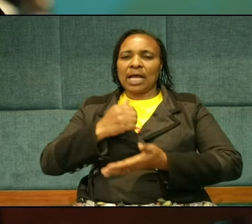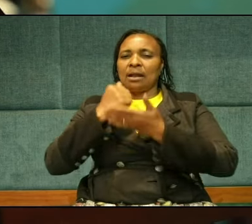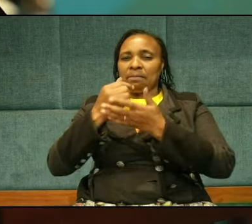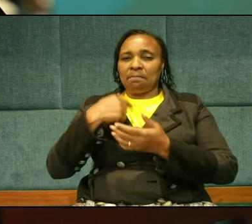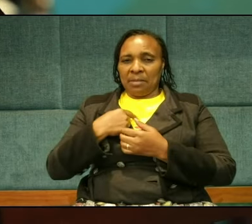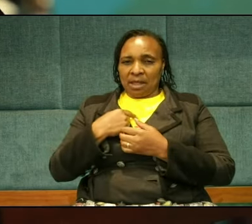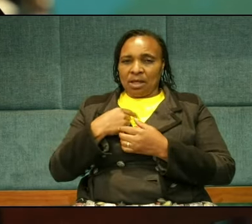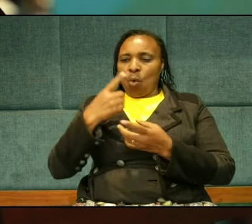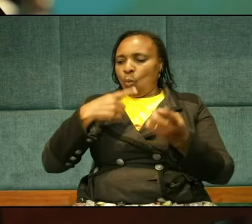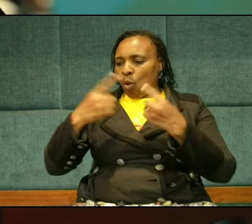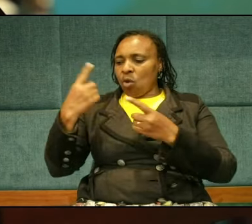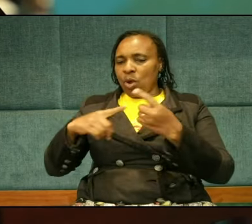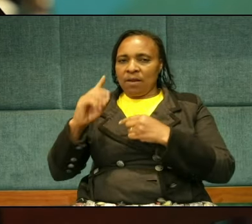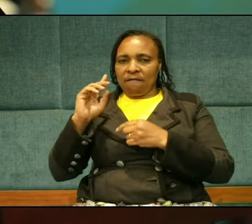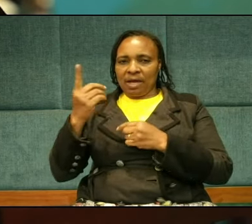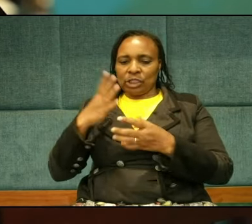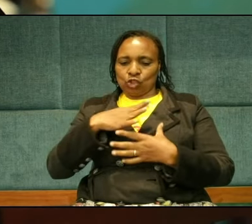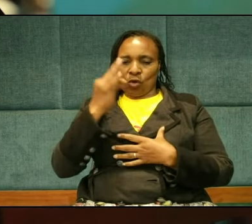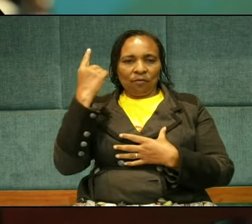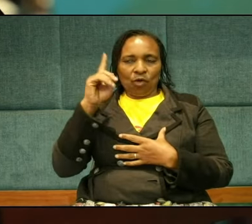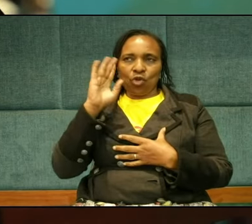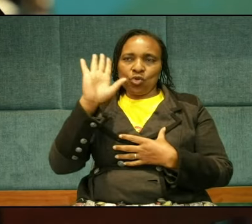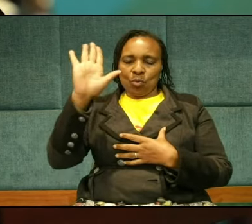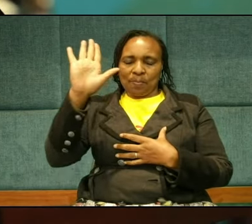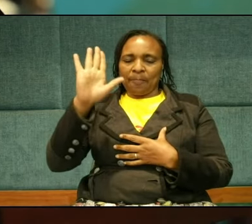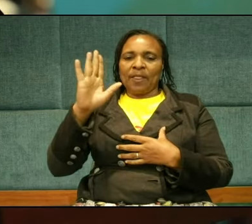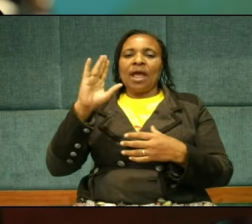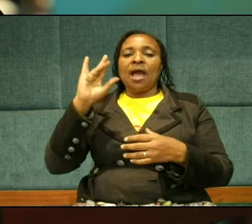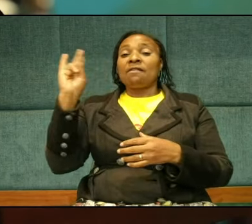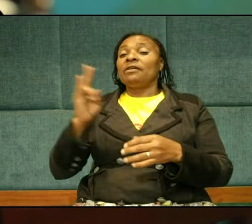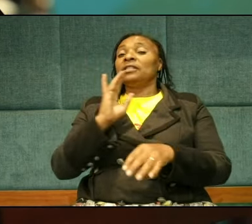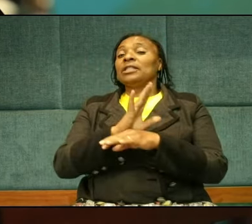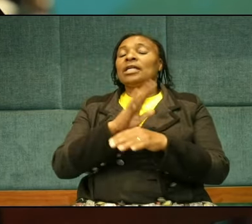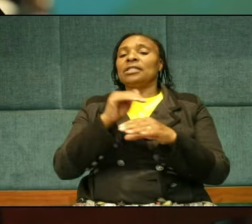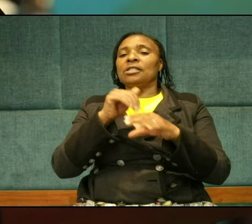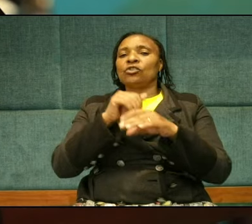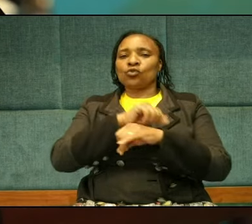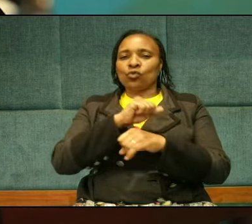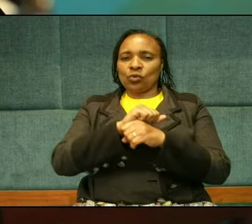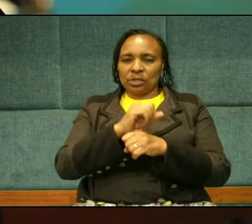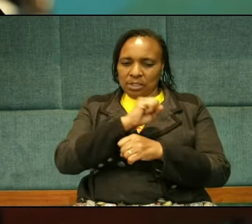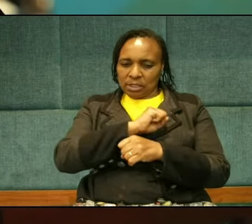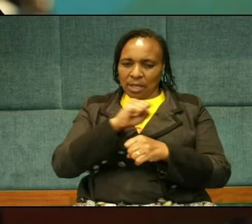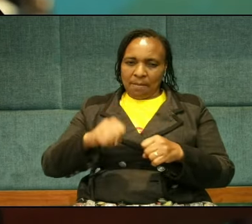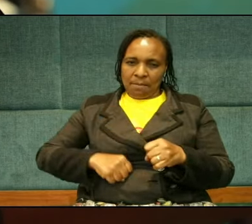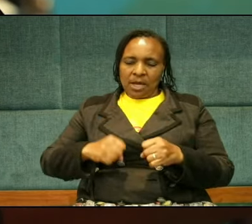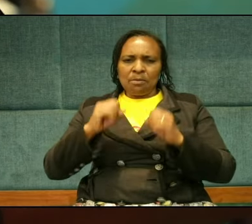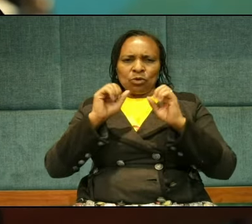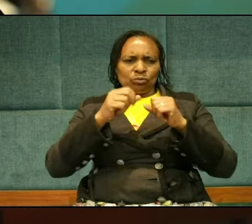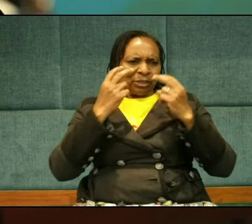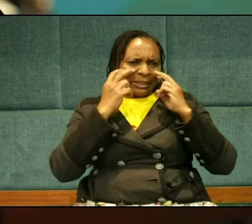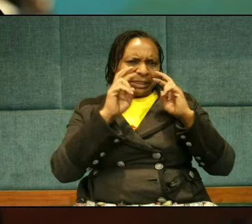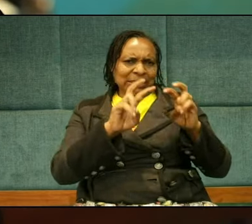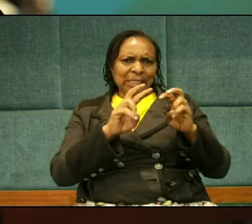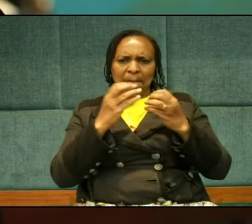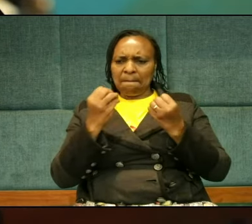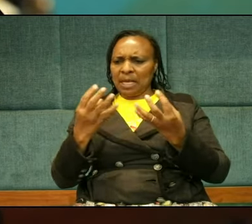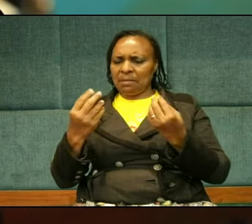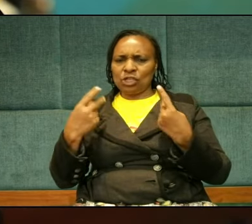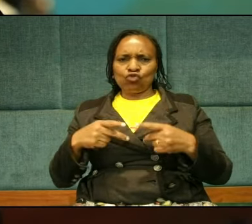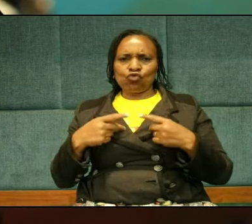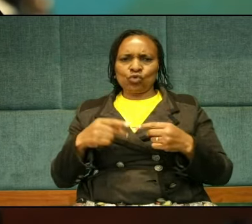to win my first soul for you." At his Seventh-day Adventist school, Samuel quickly noticed that there were many children who did not